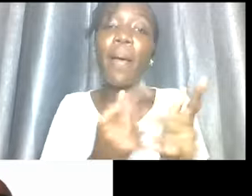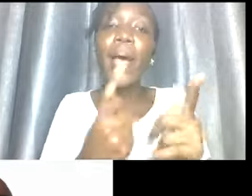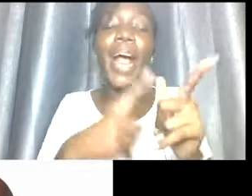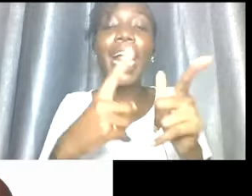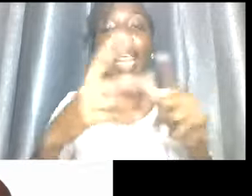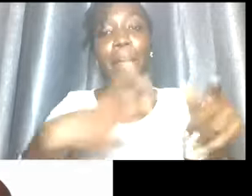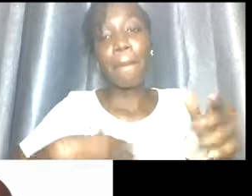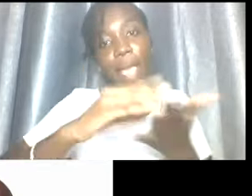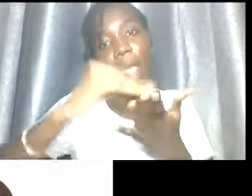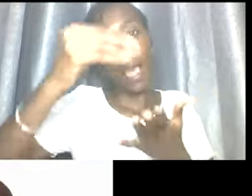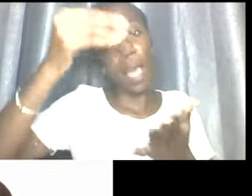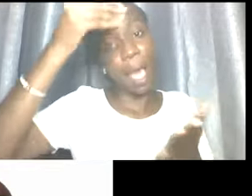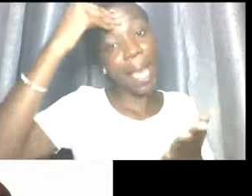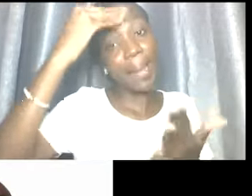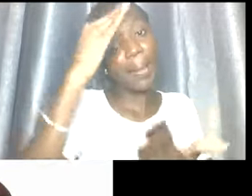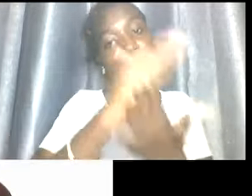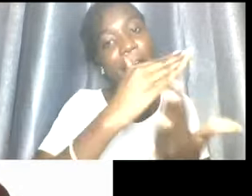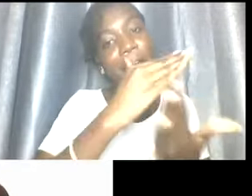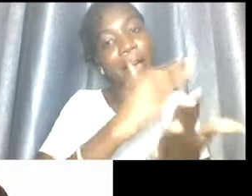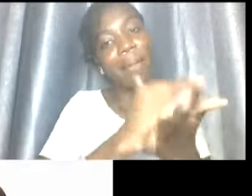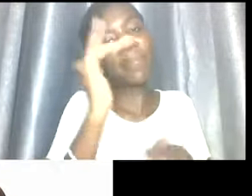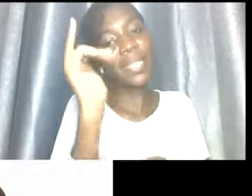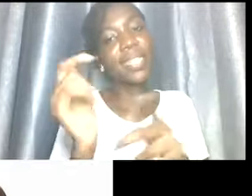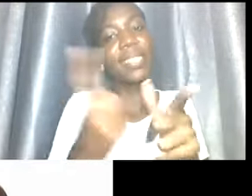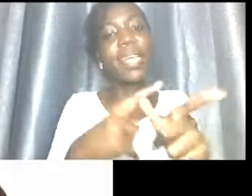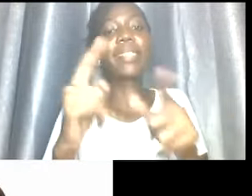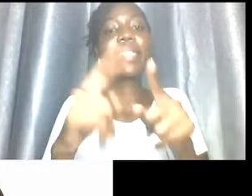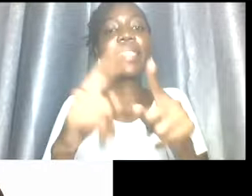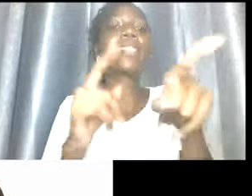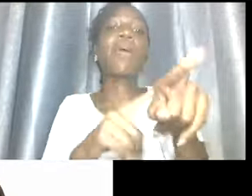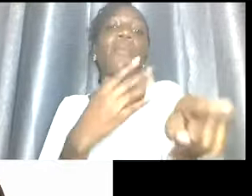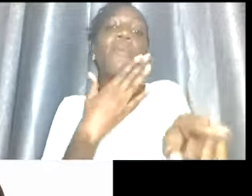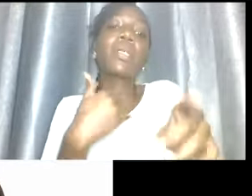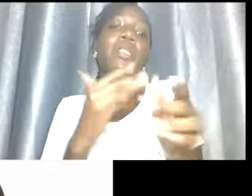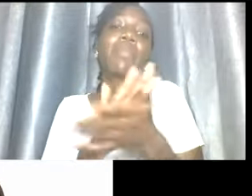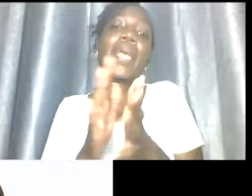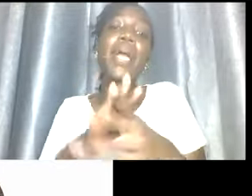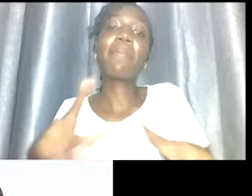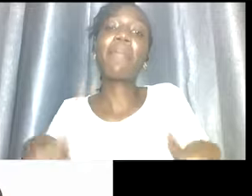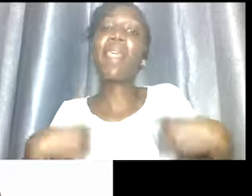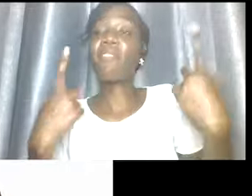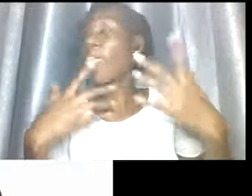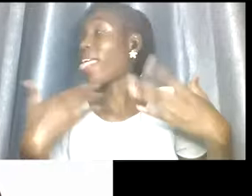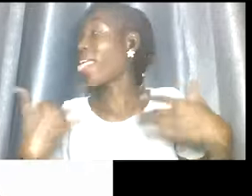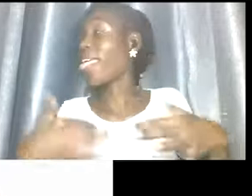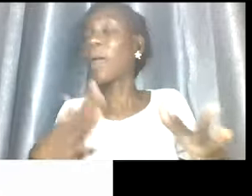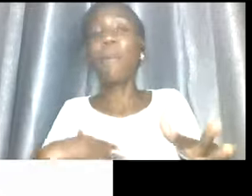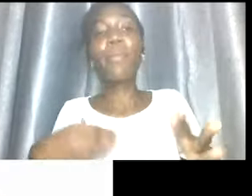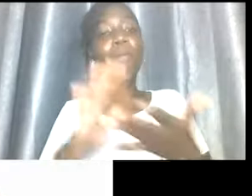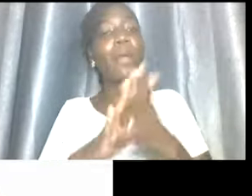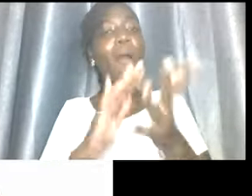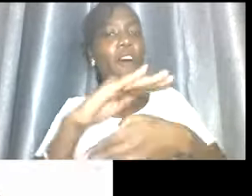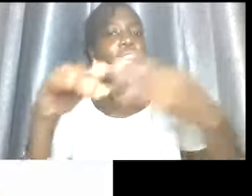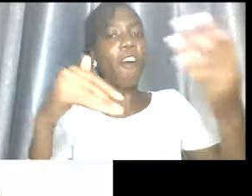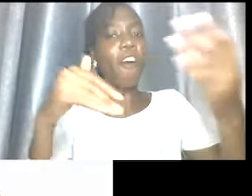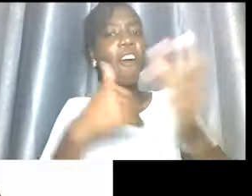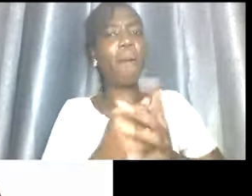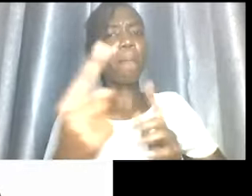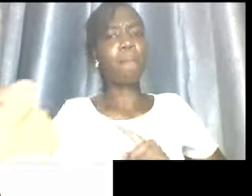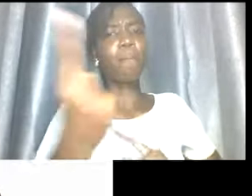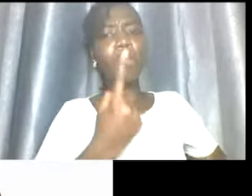that program, so that when we were to go live, I would be the guru. I would be the one everyone come to and need to